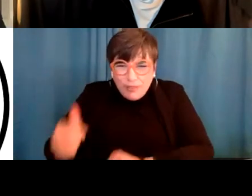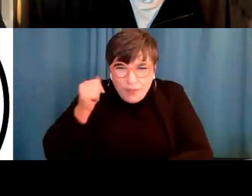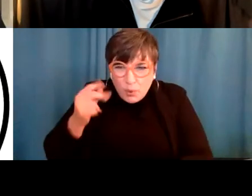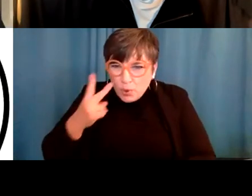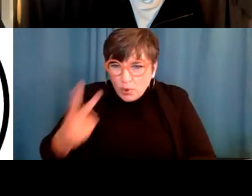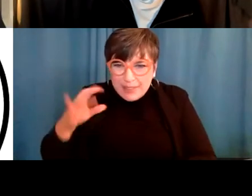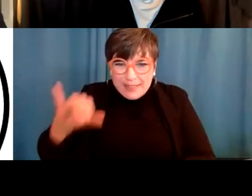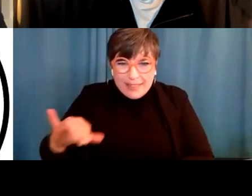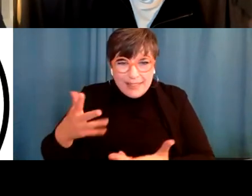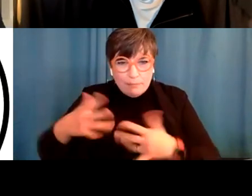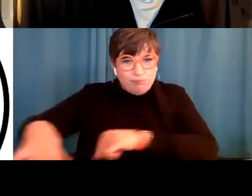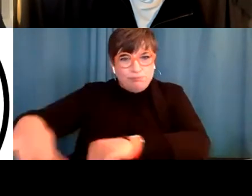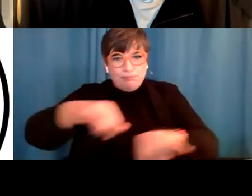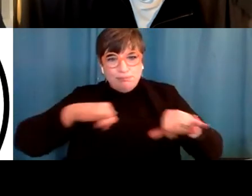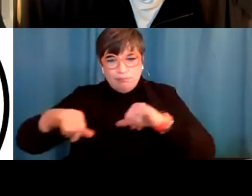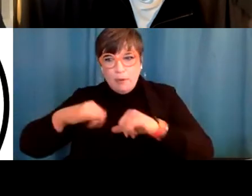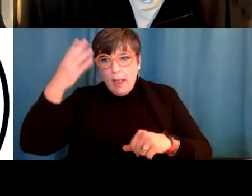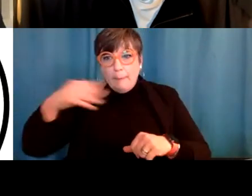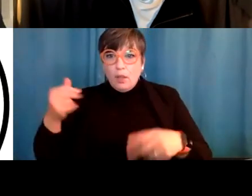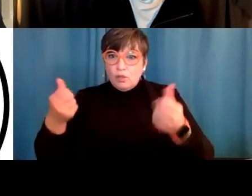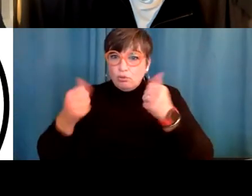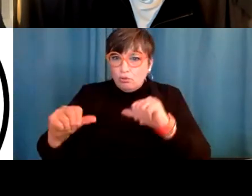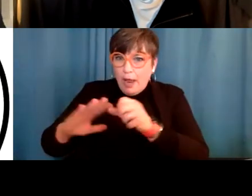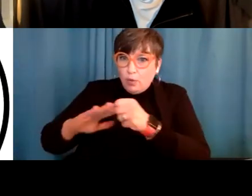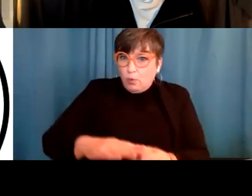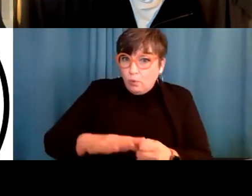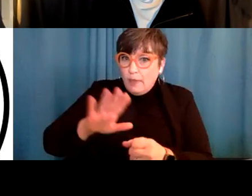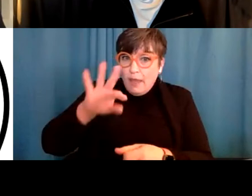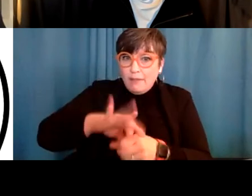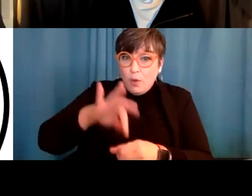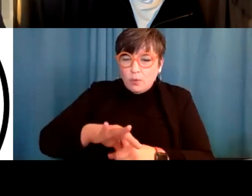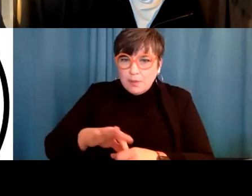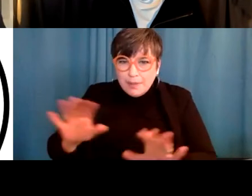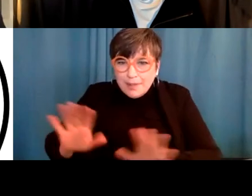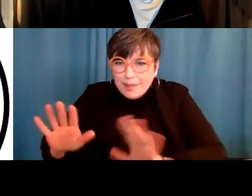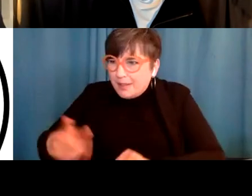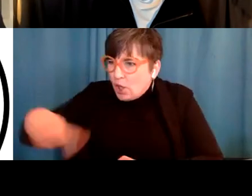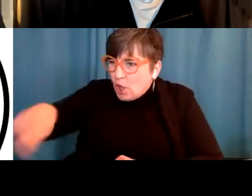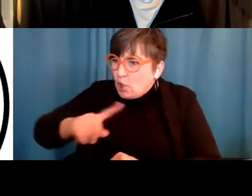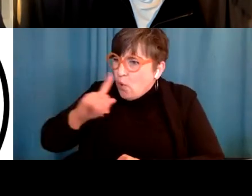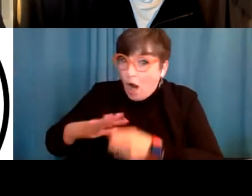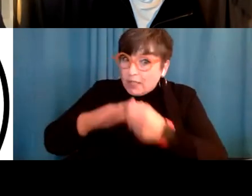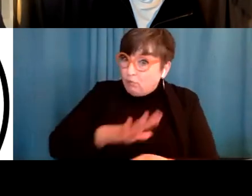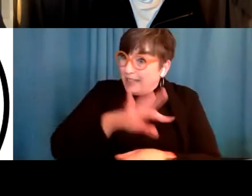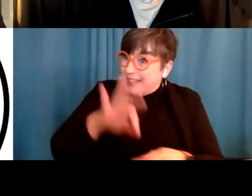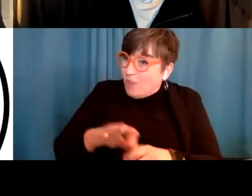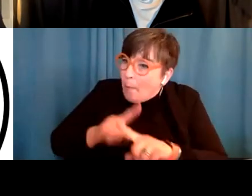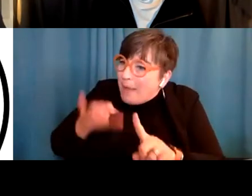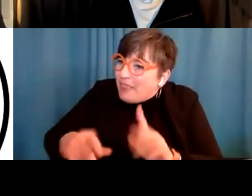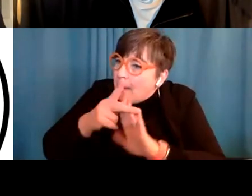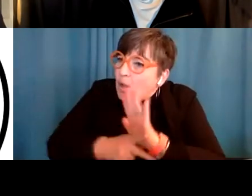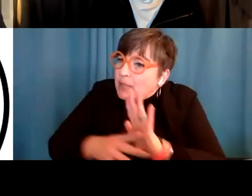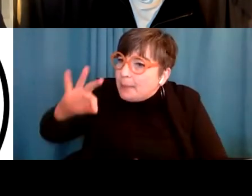that by trying to suppress their votes, they might be suppressing policies that in some ways benefit